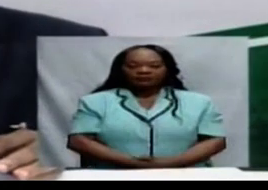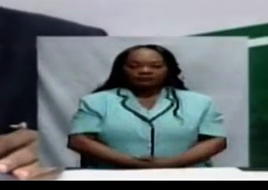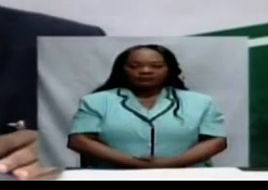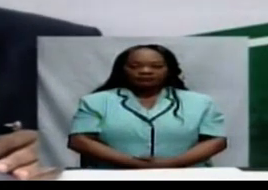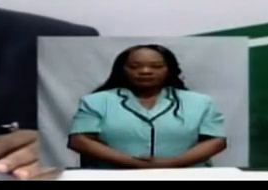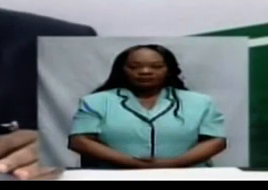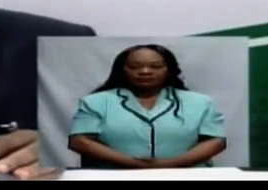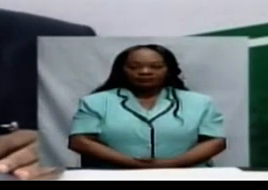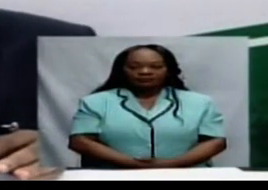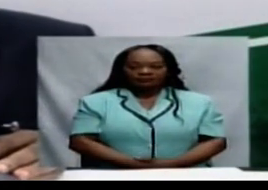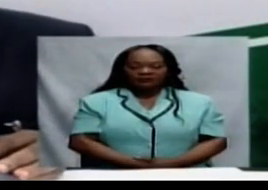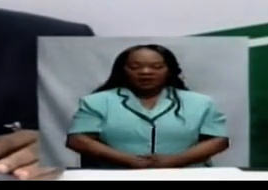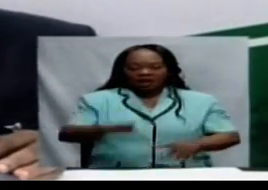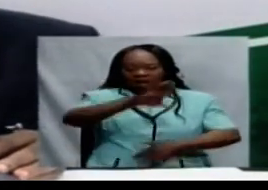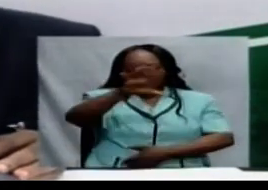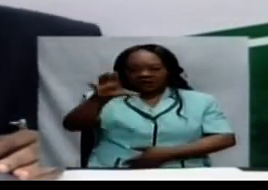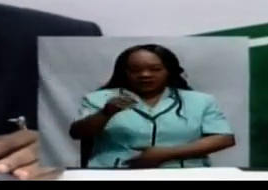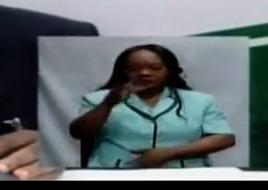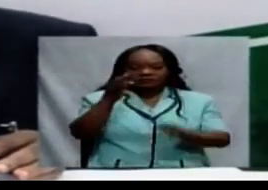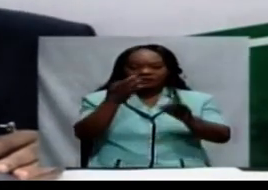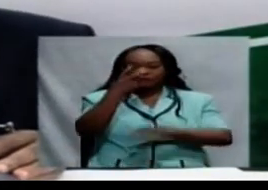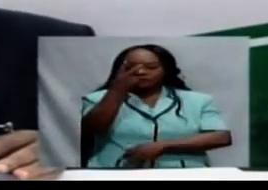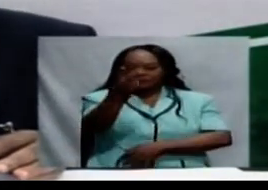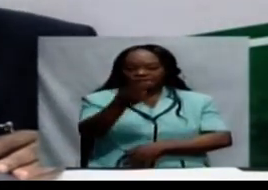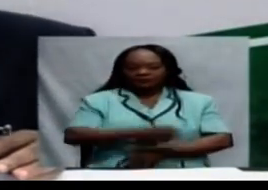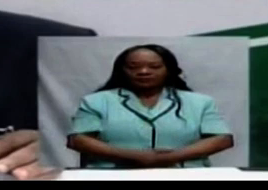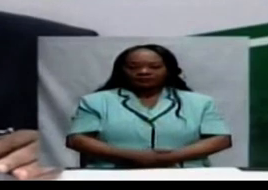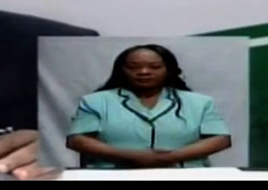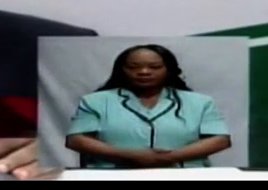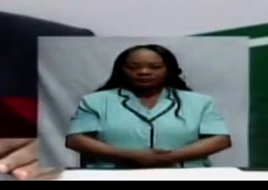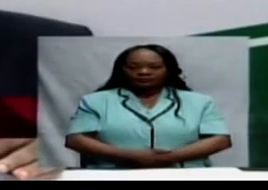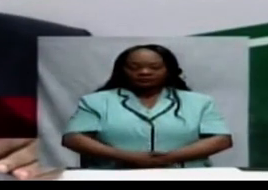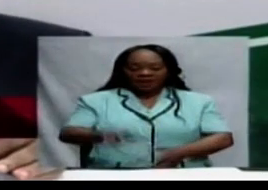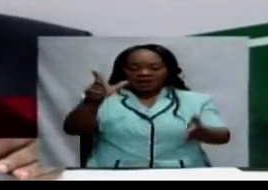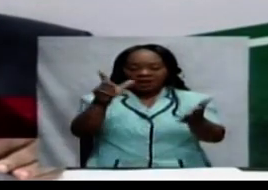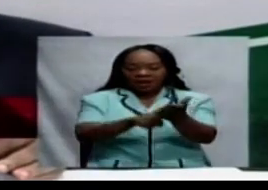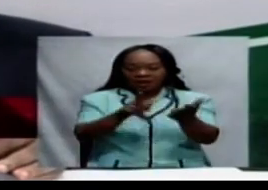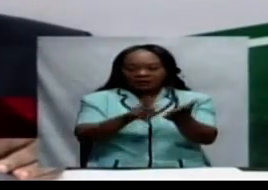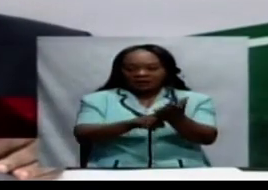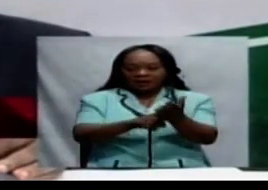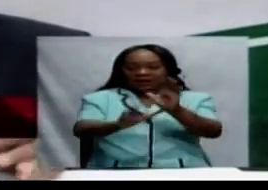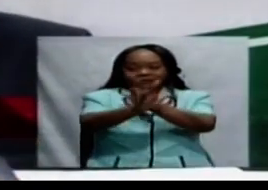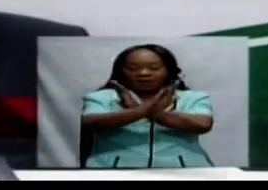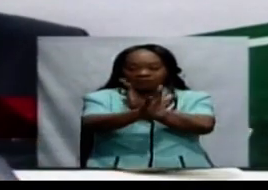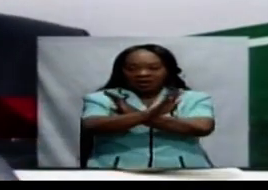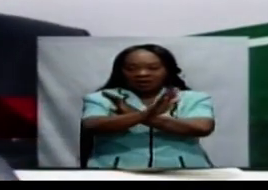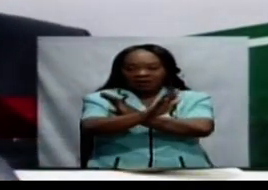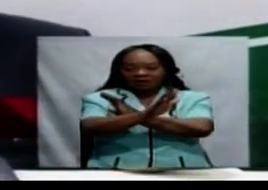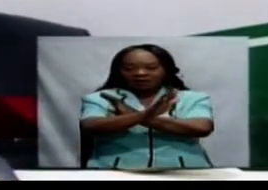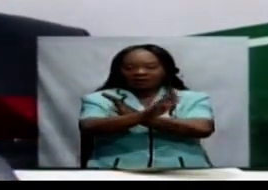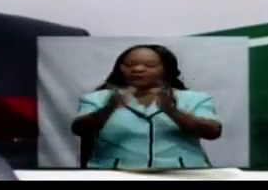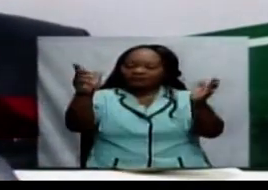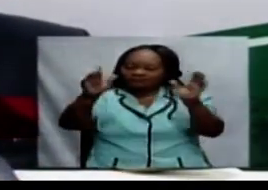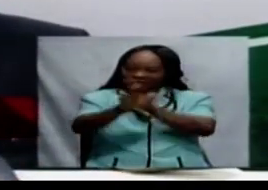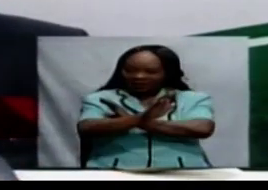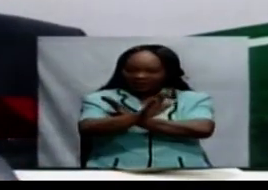And if you look in the region, Zambia is the only country whose tariff is the lowest. It's the lowest.